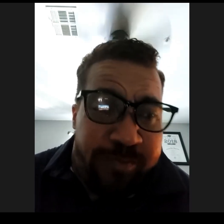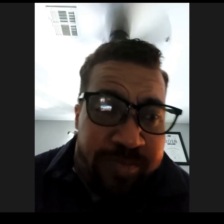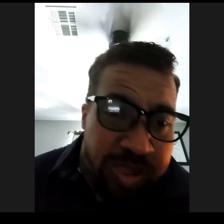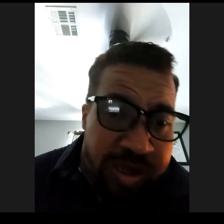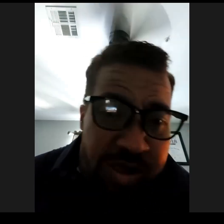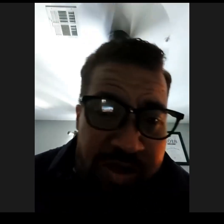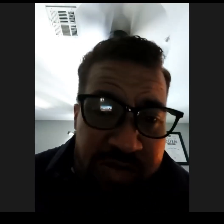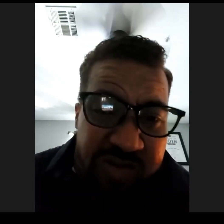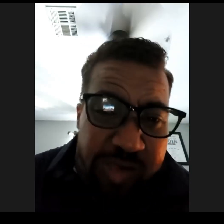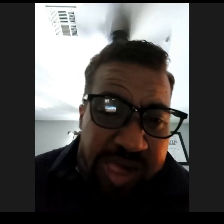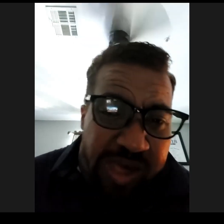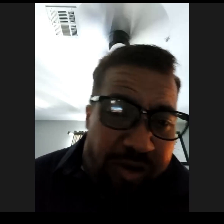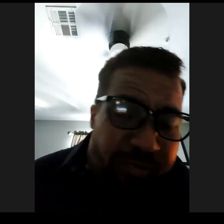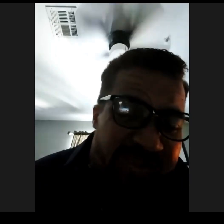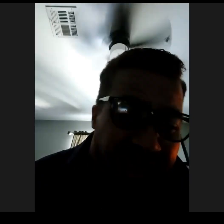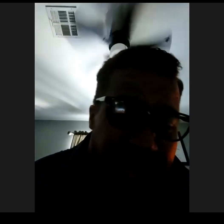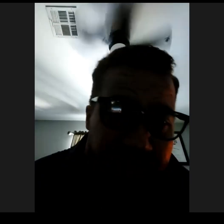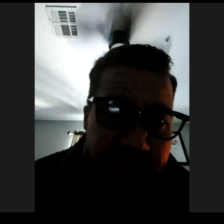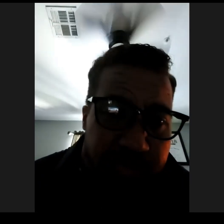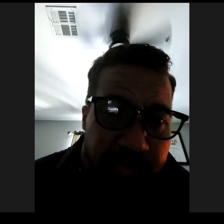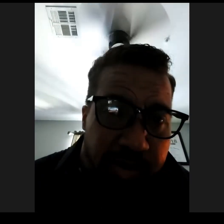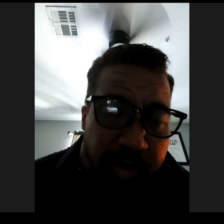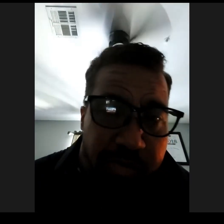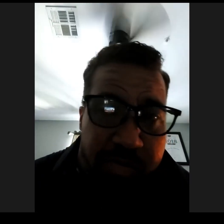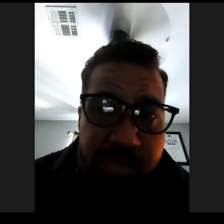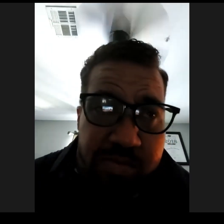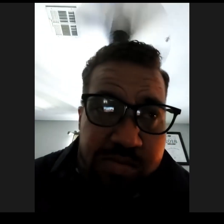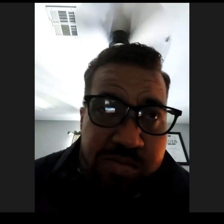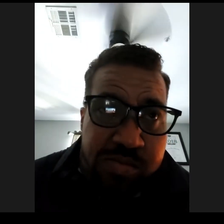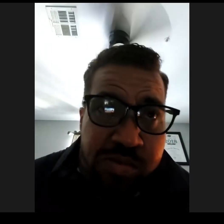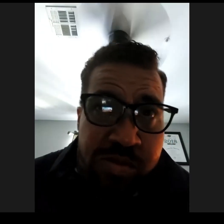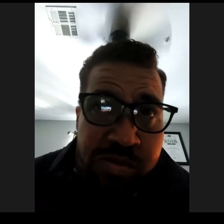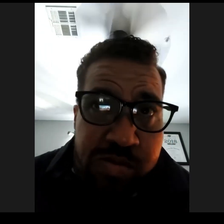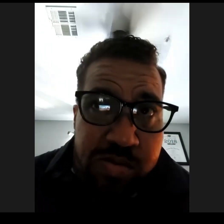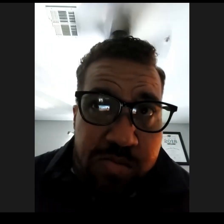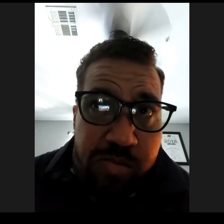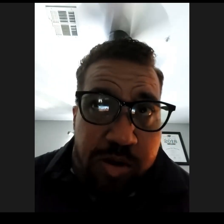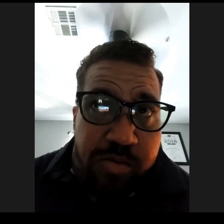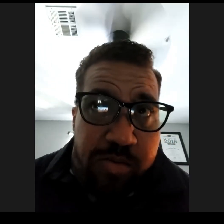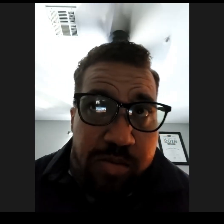Forum. So yeah, it's like um